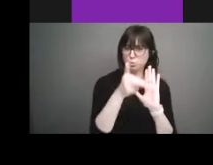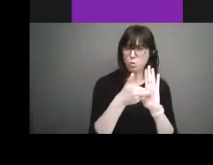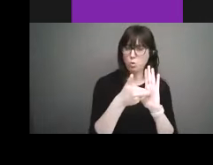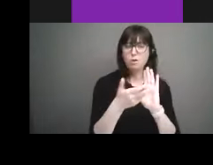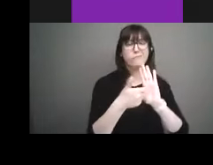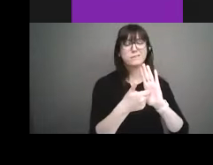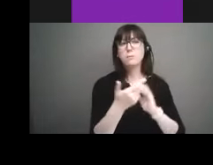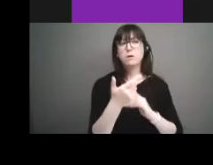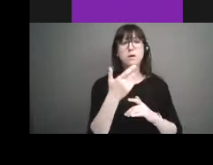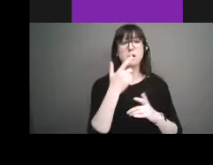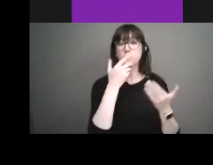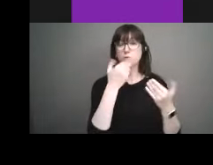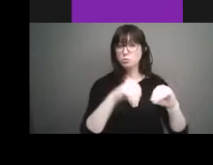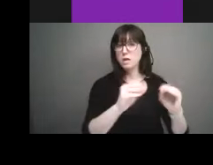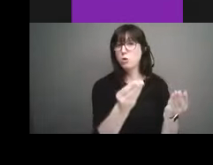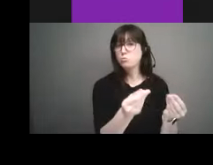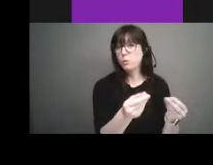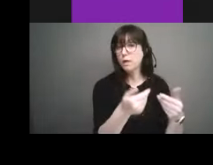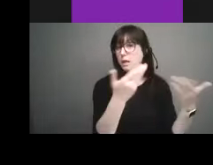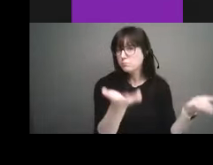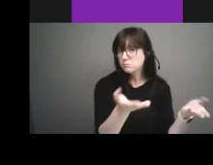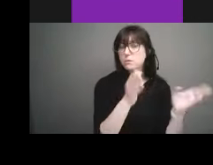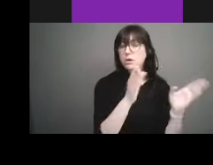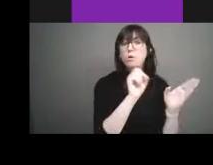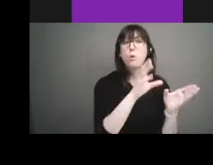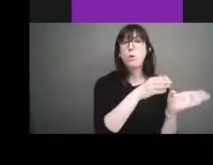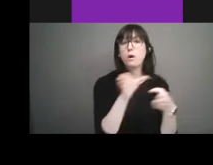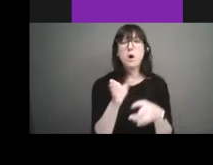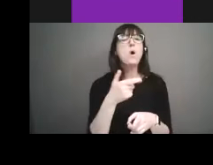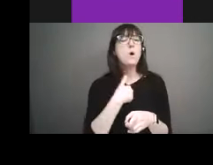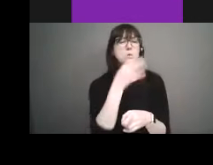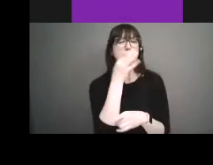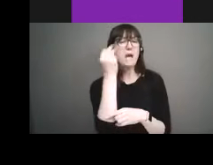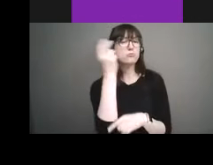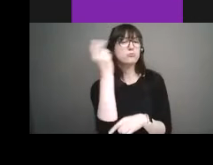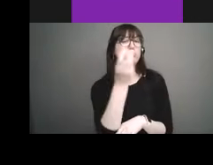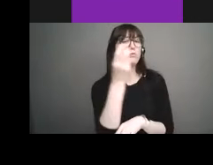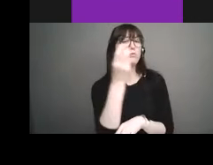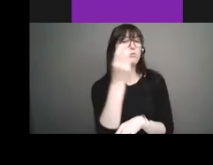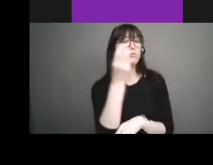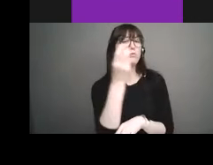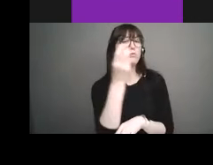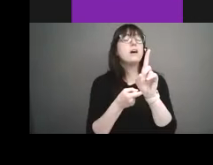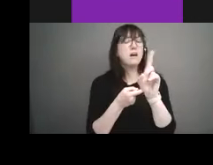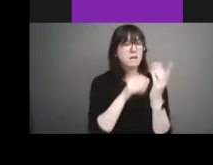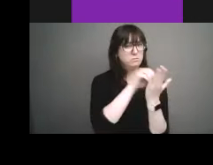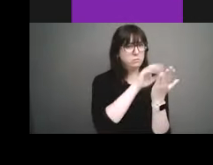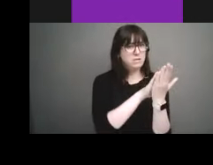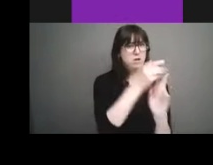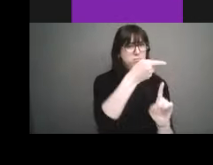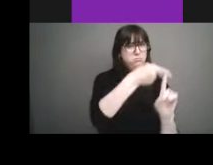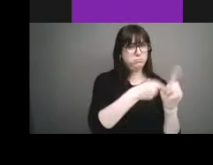simply to sell a piece of property, or because you're going out of the country for a month and it's just current during